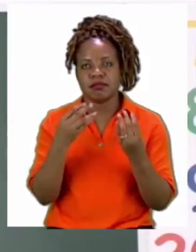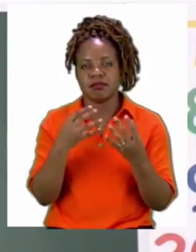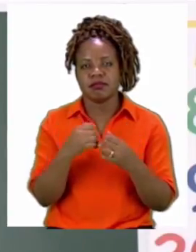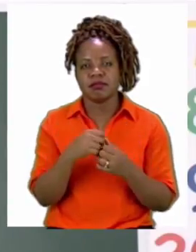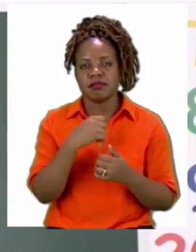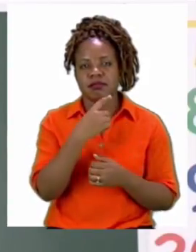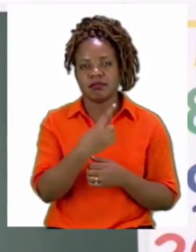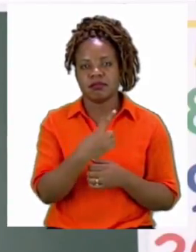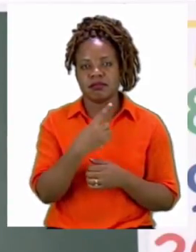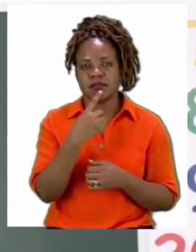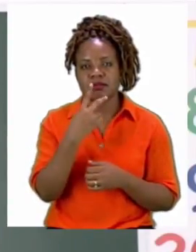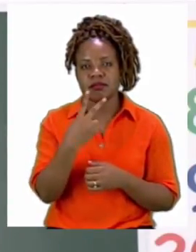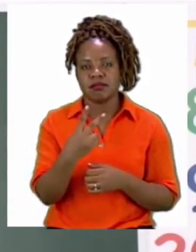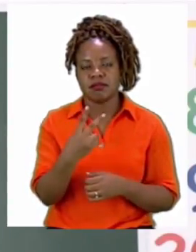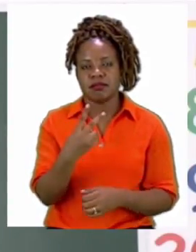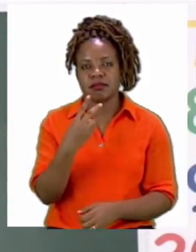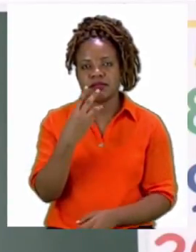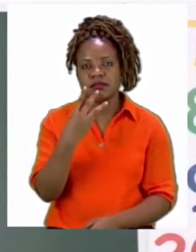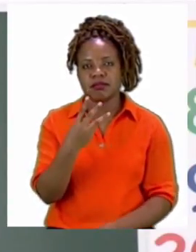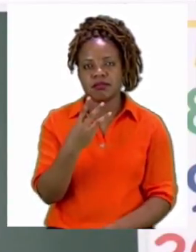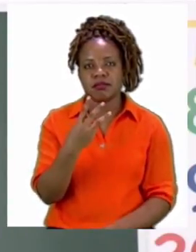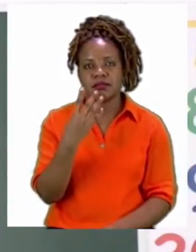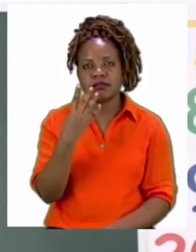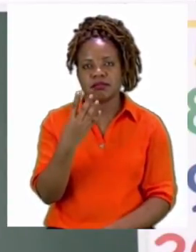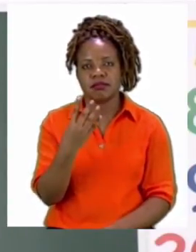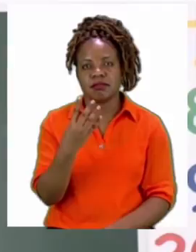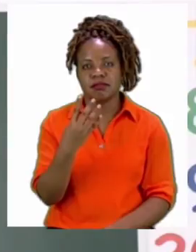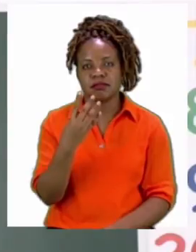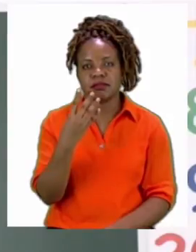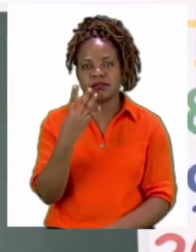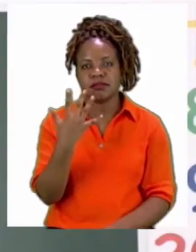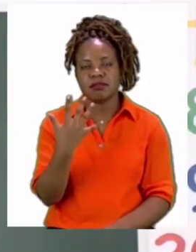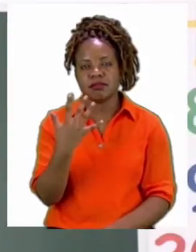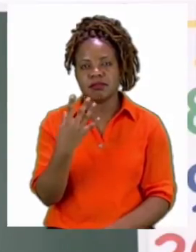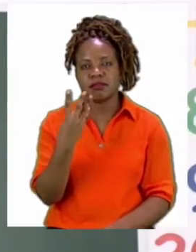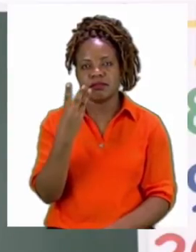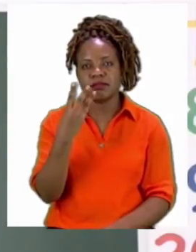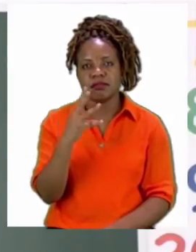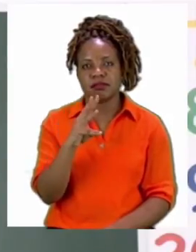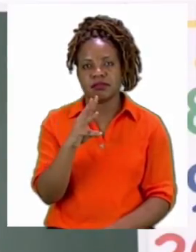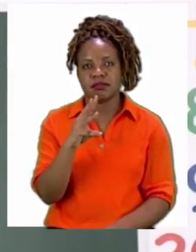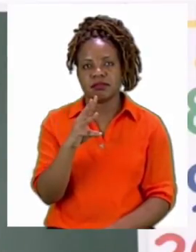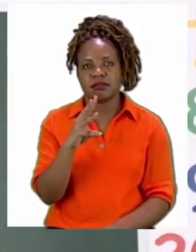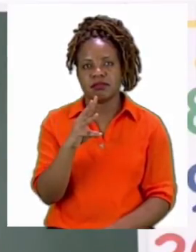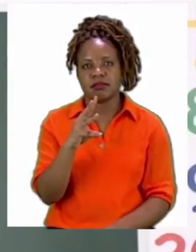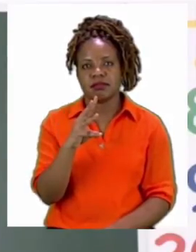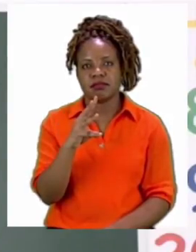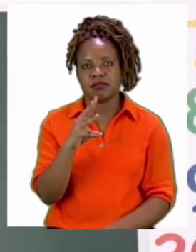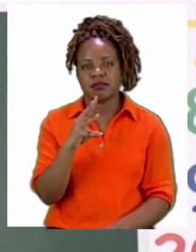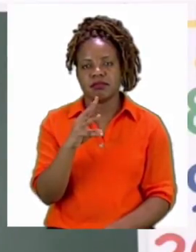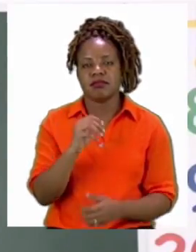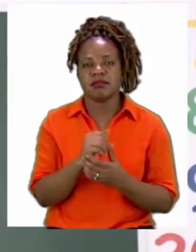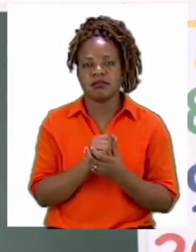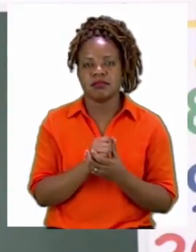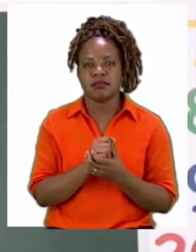1, 2, 3, 4, 5, 6. So